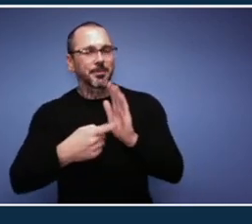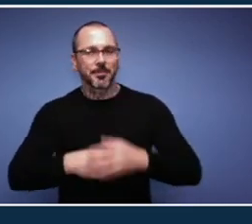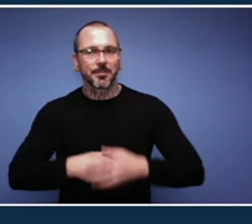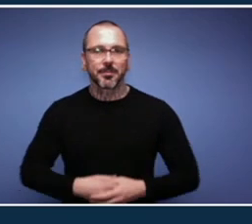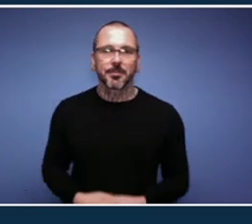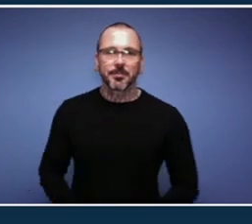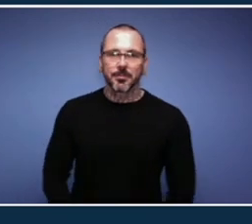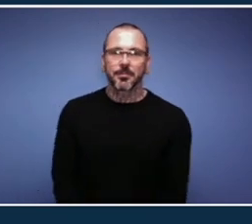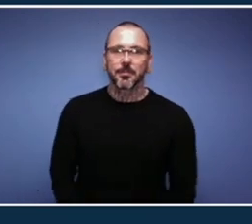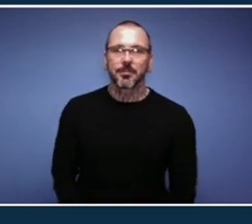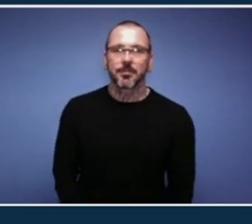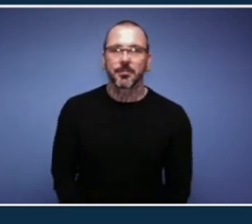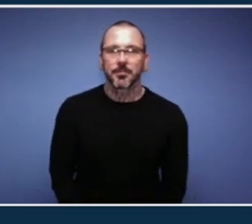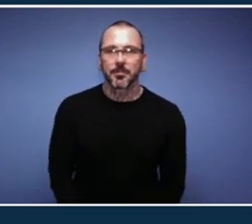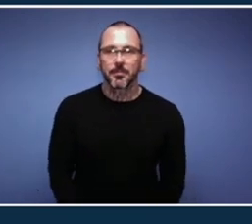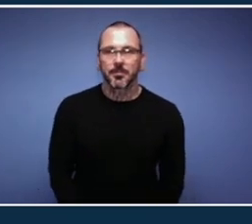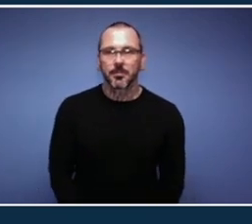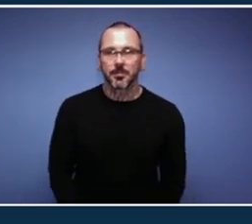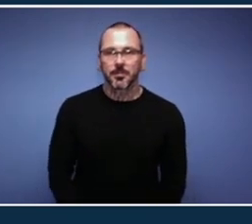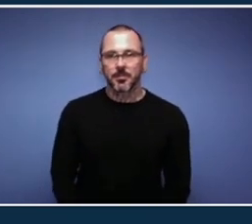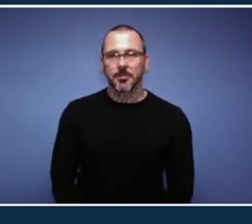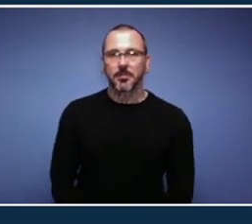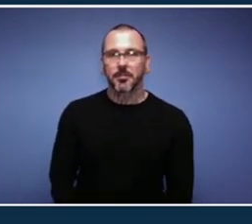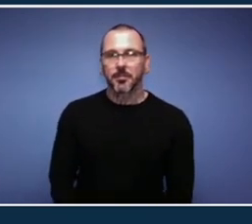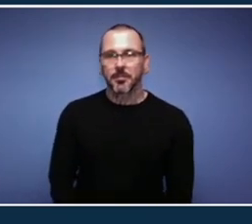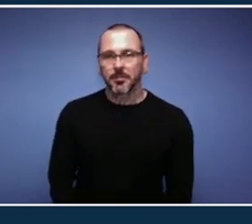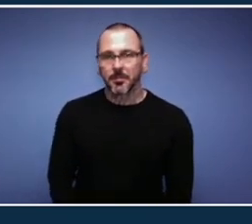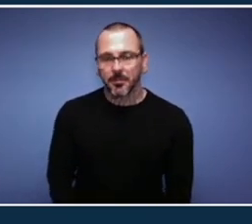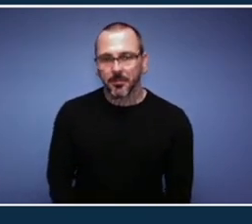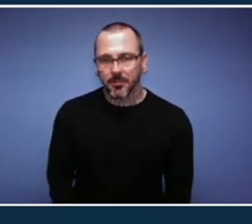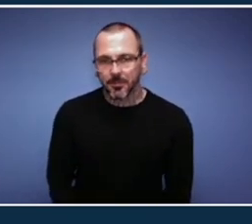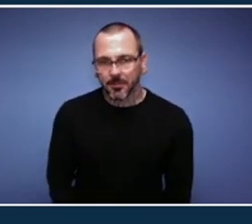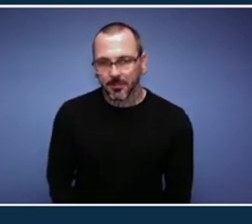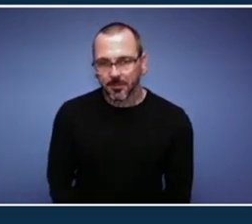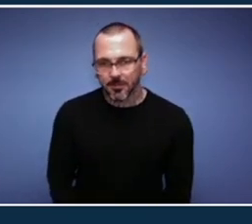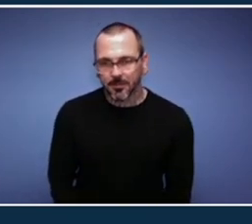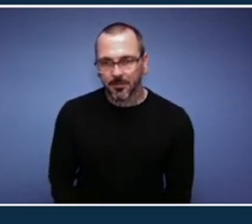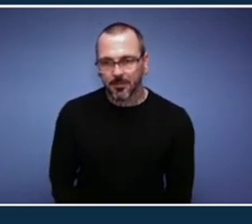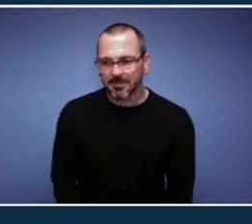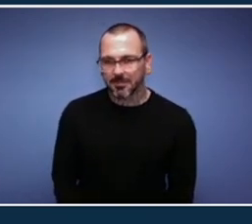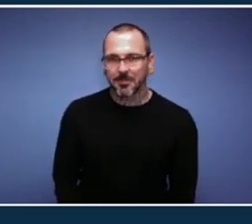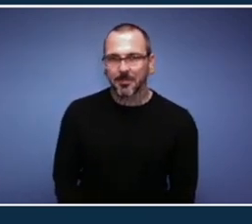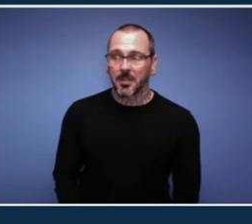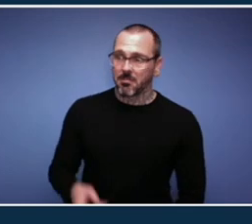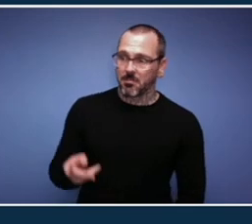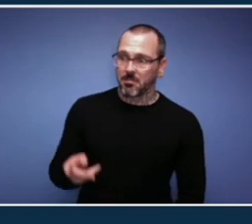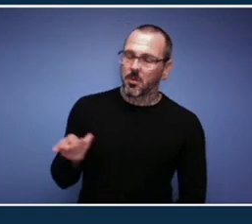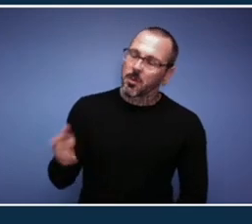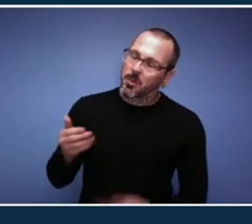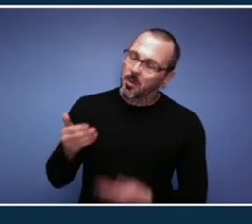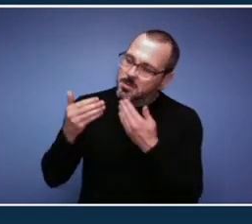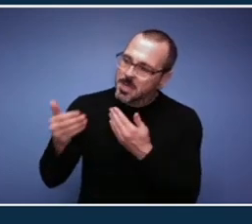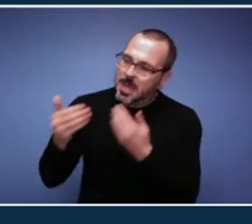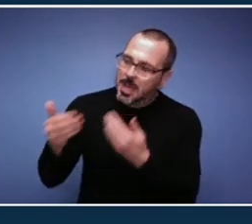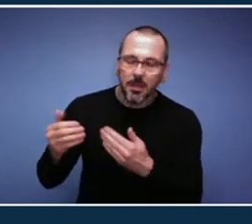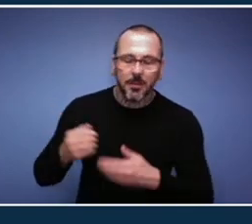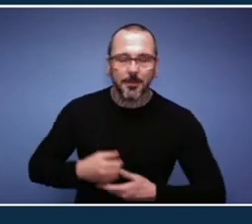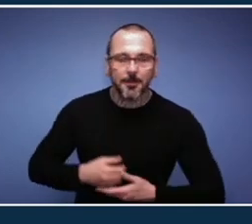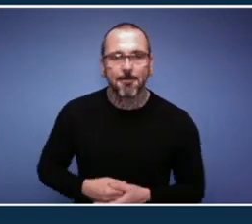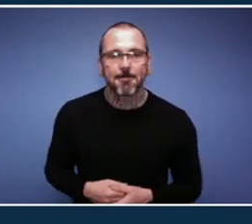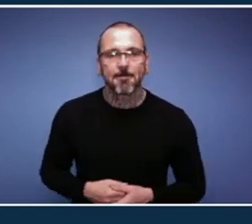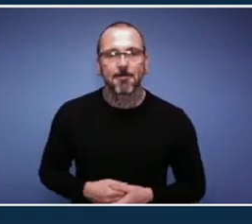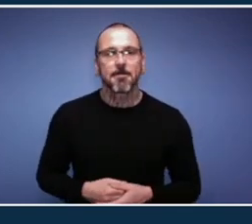we would never have gotten this victory. So we owe them a great debt. Also, Joseph Delaney, who